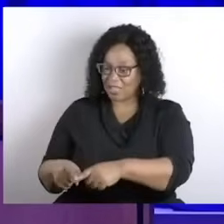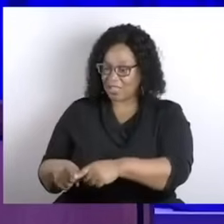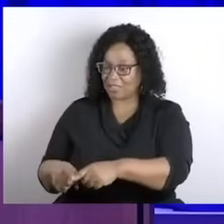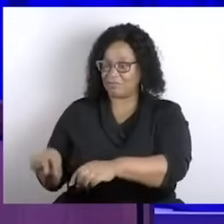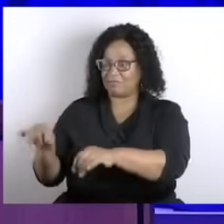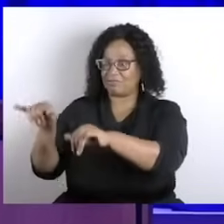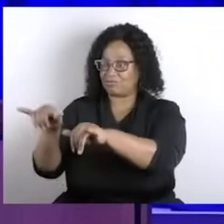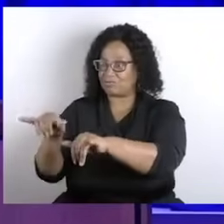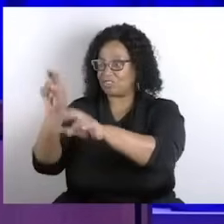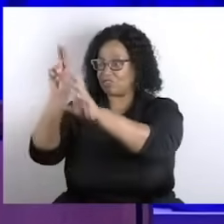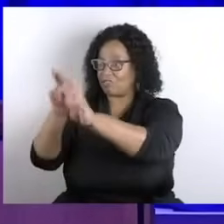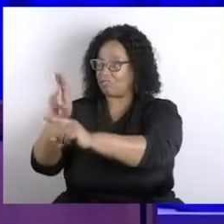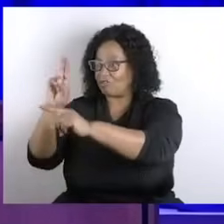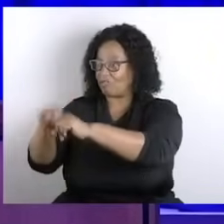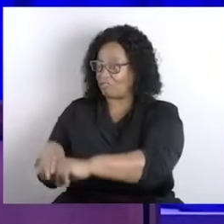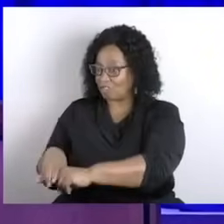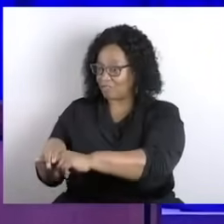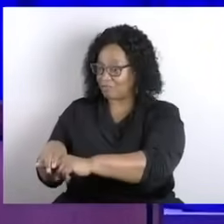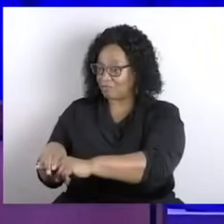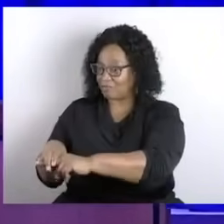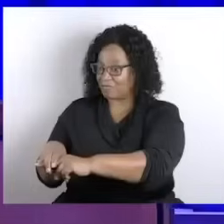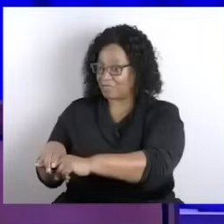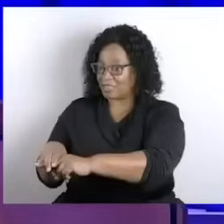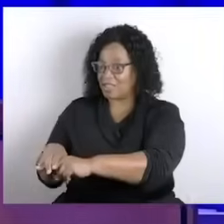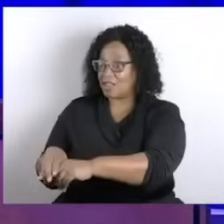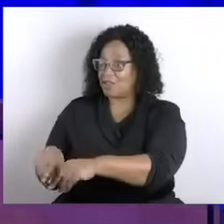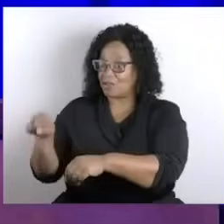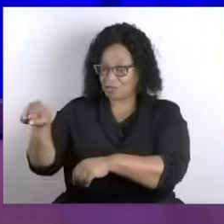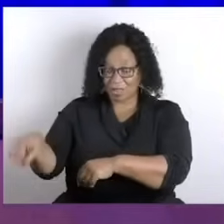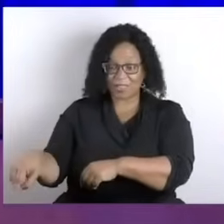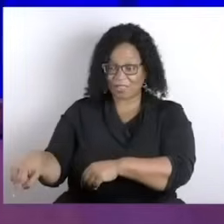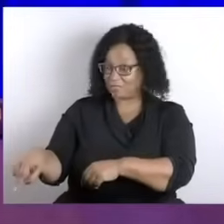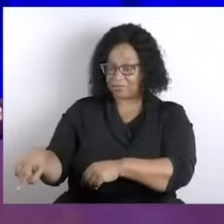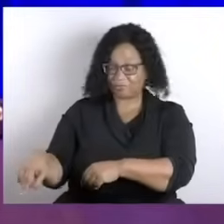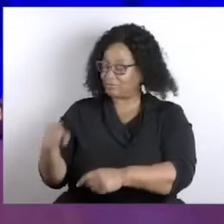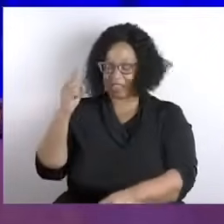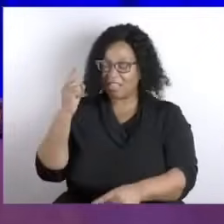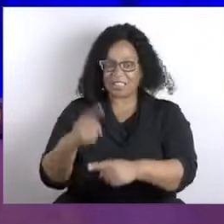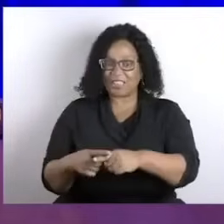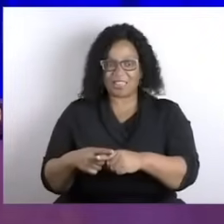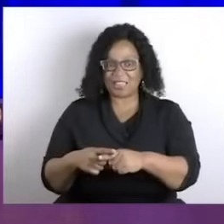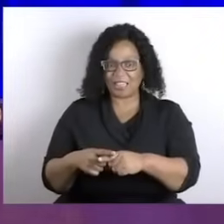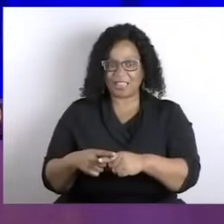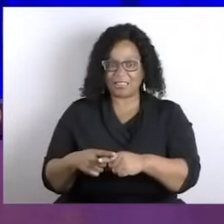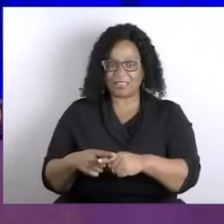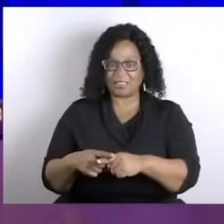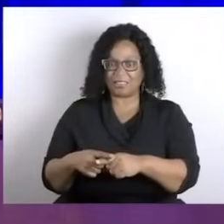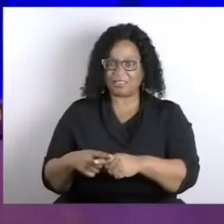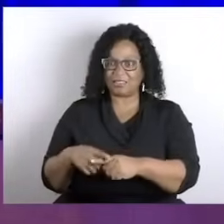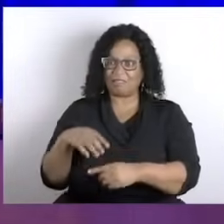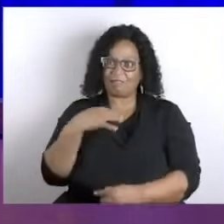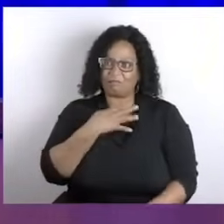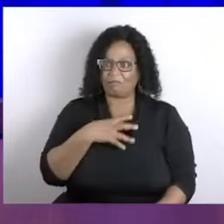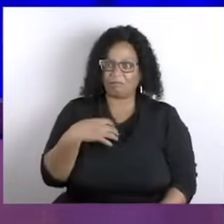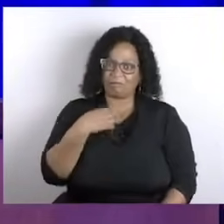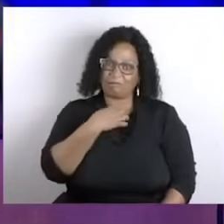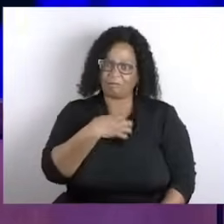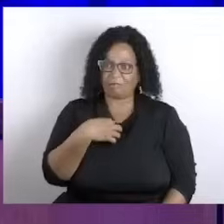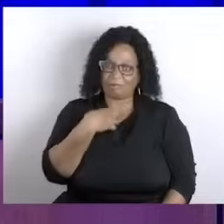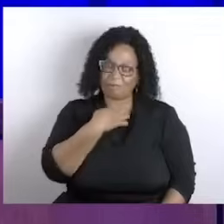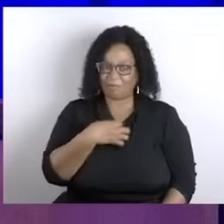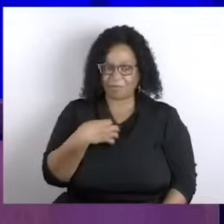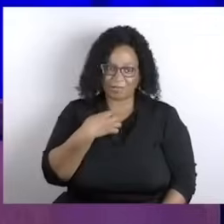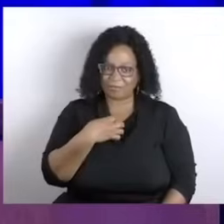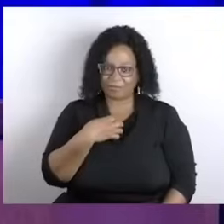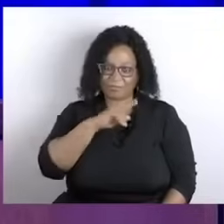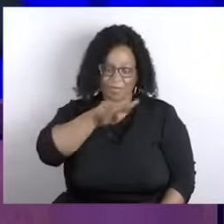around twiddling your thumbs while you're in this extended exile. You cannot sit there having your own pity party, a personal pity party,